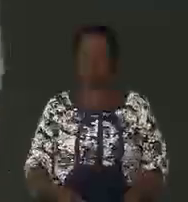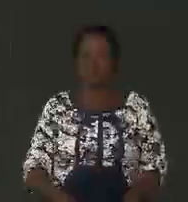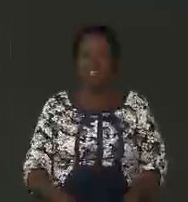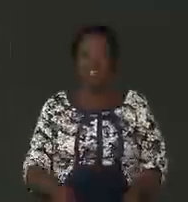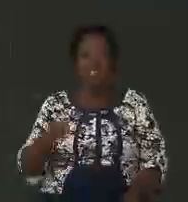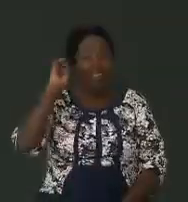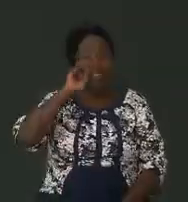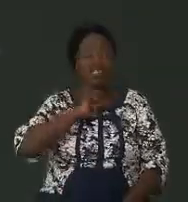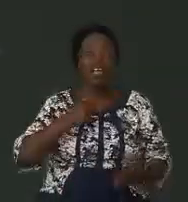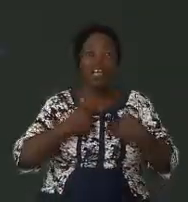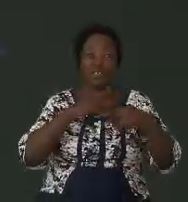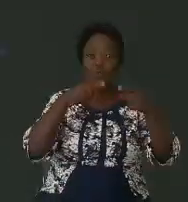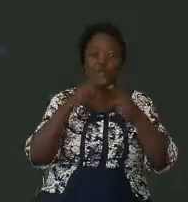place